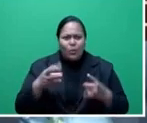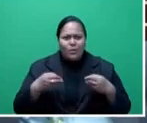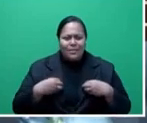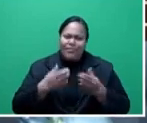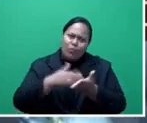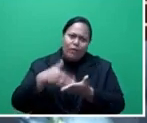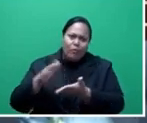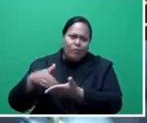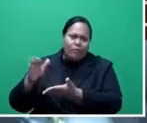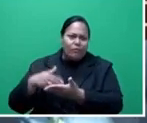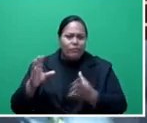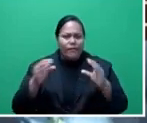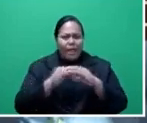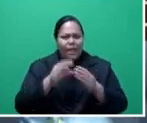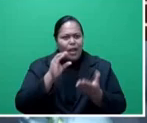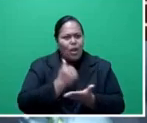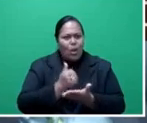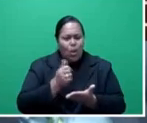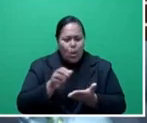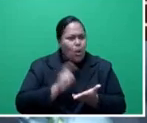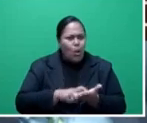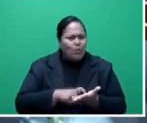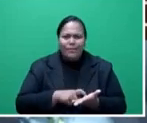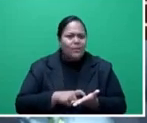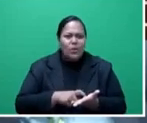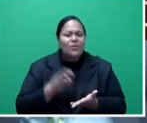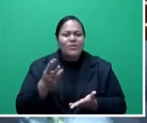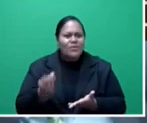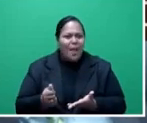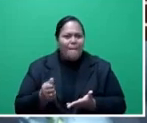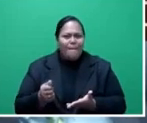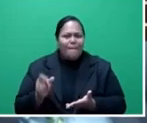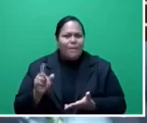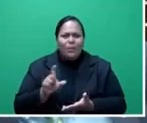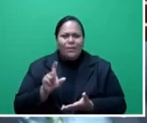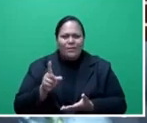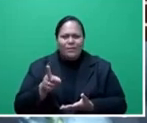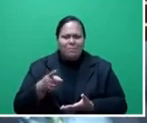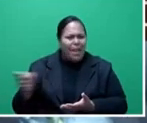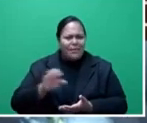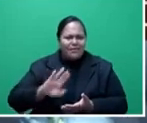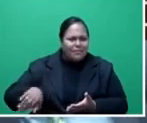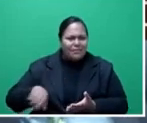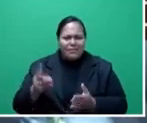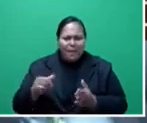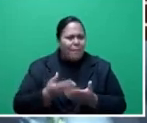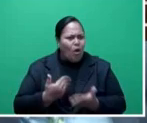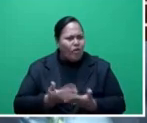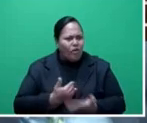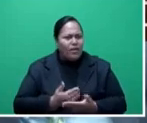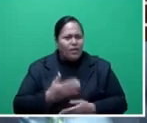everybody understands that. That's a simple banking principle. The one that he's talking about, the one that he quotes from Lotoka, my